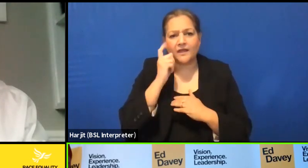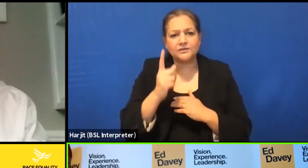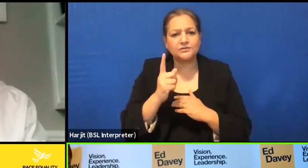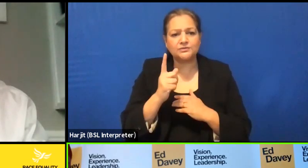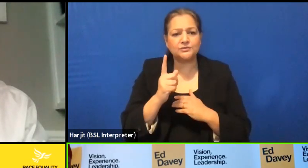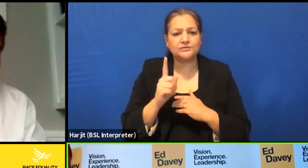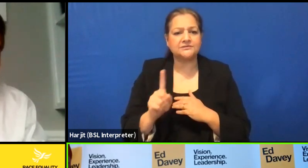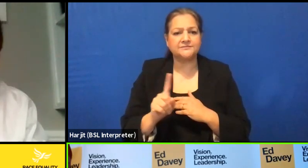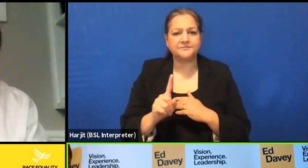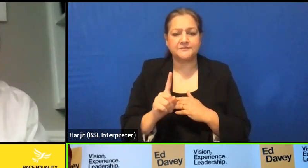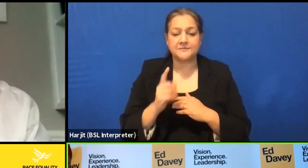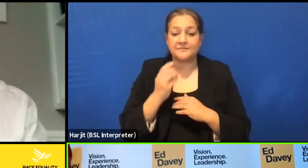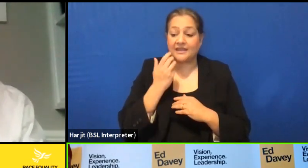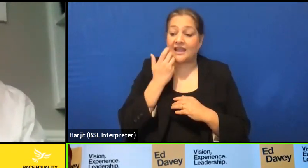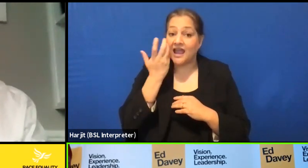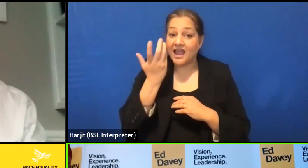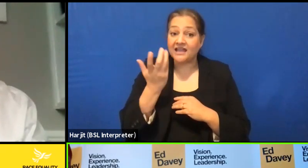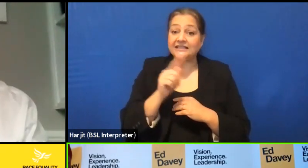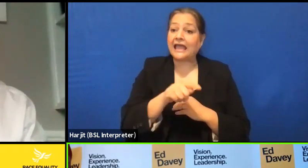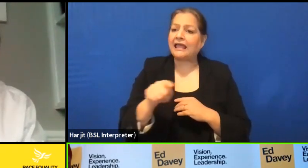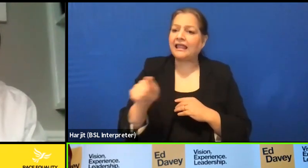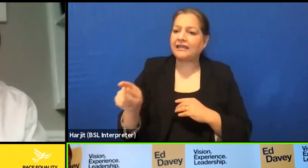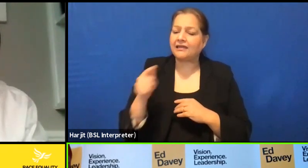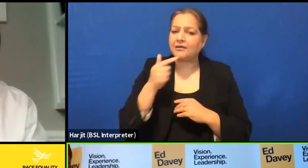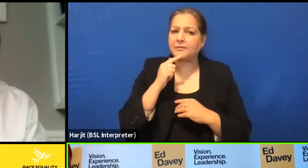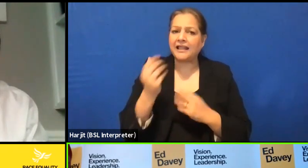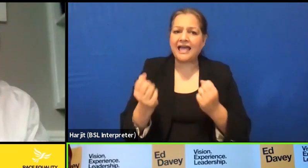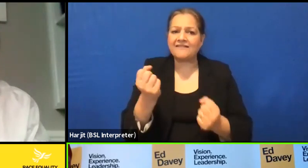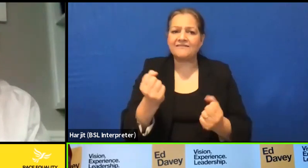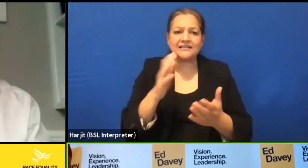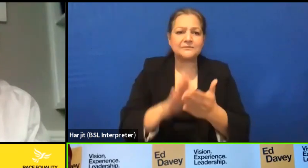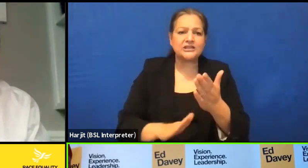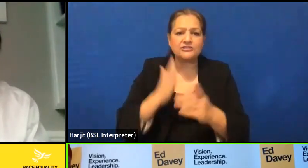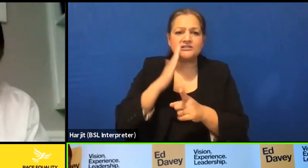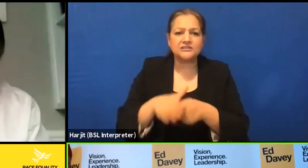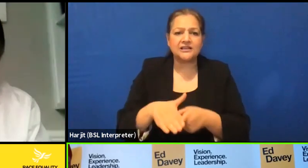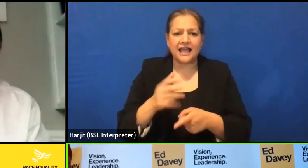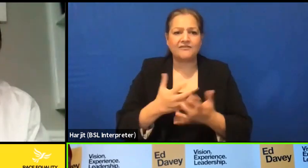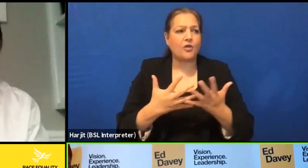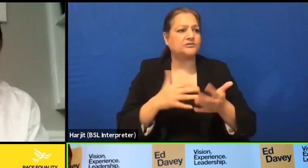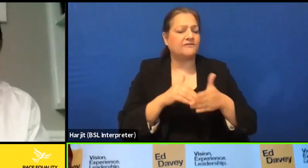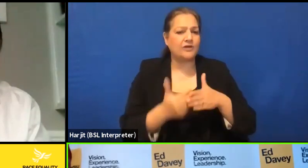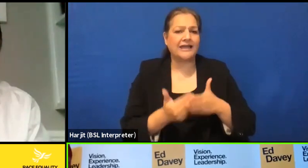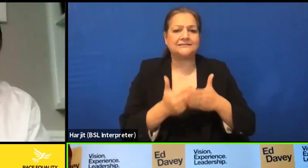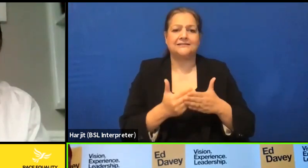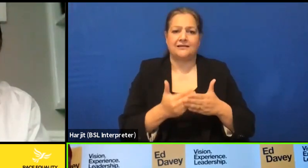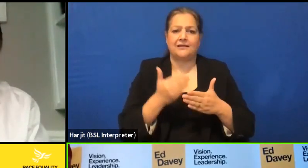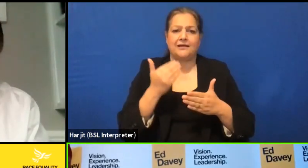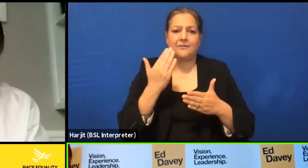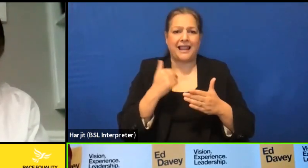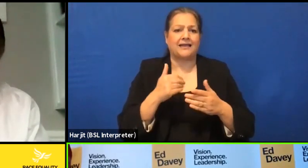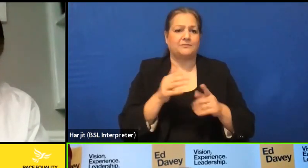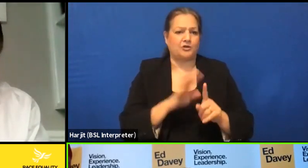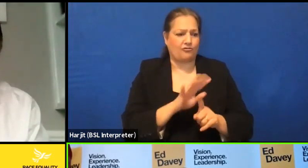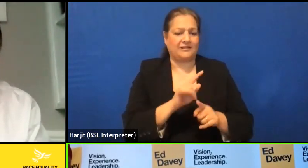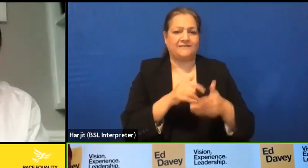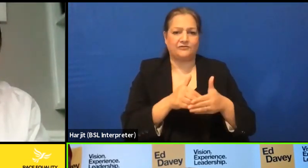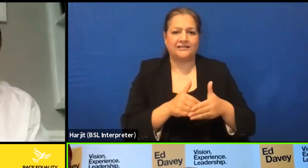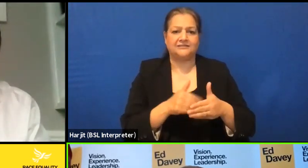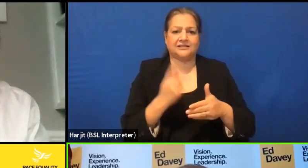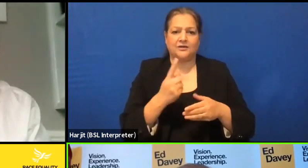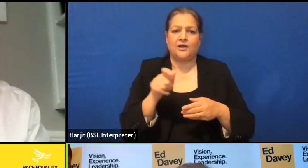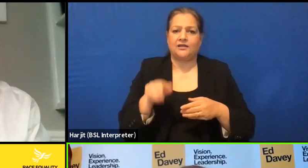daily racism is felt by people. I've lots of friends from Black and ethnic minority population I have throughout my life. One of my best friends from school is a guy called Naresh Agarwal, who